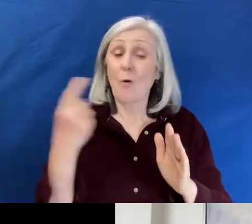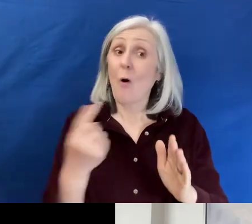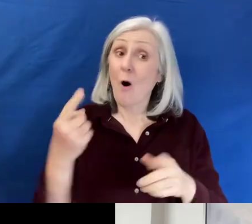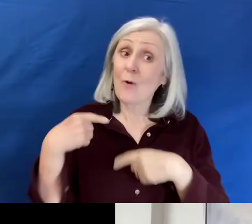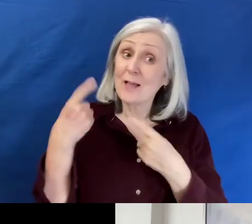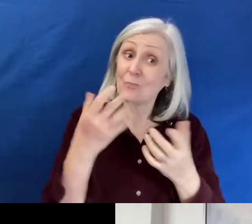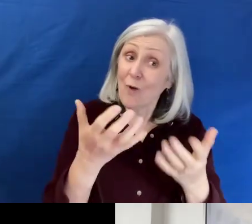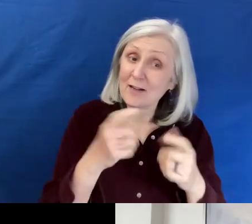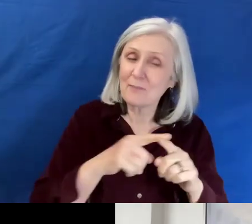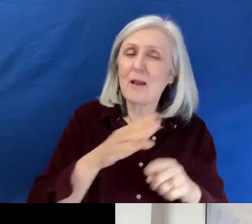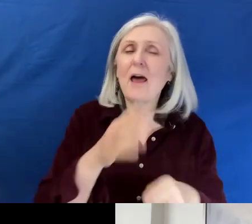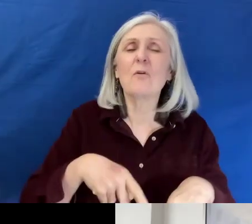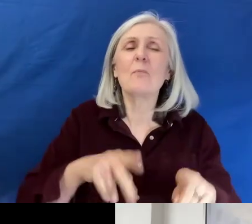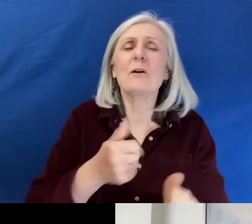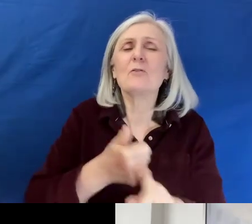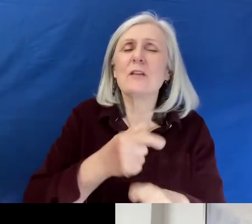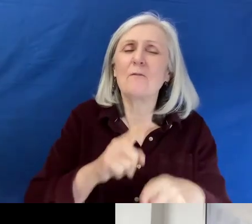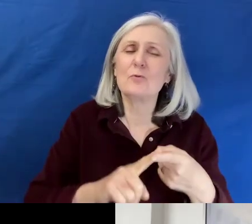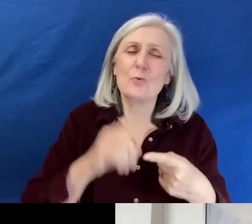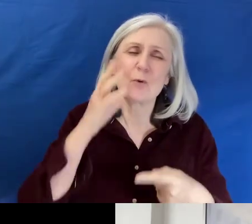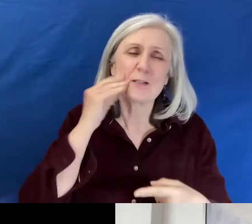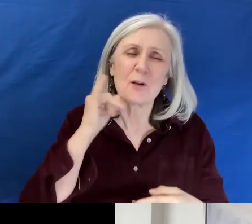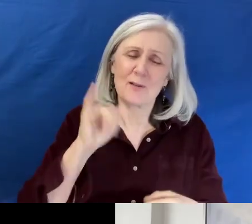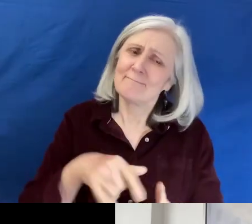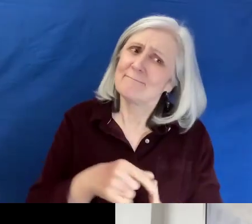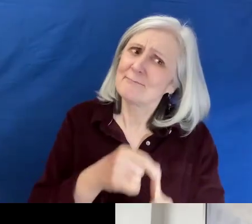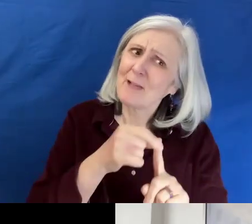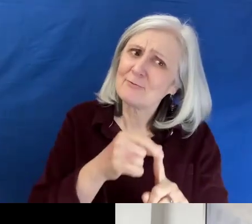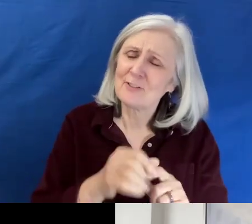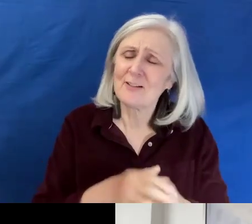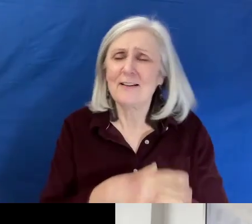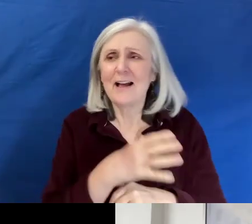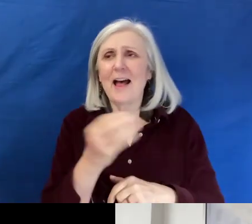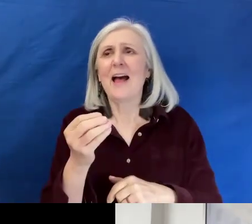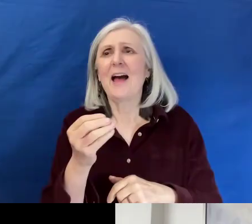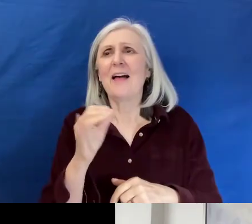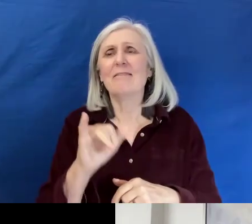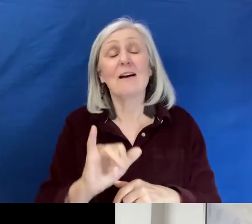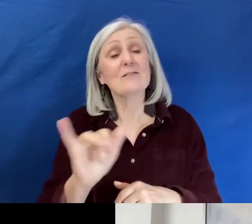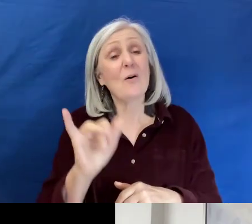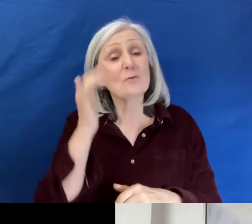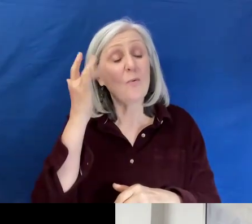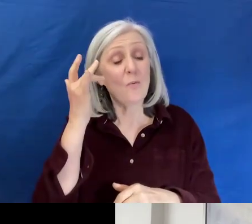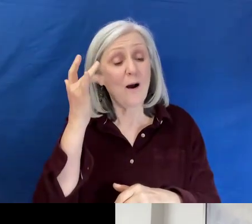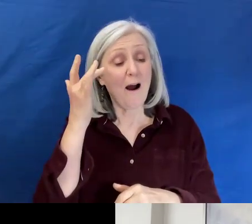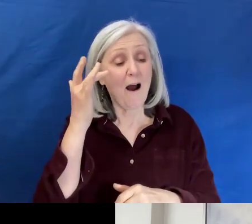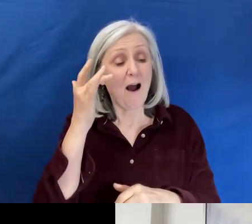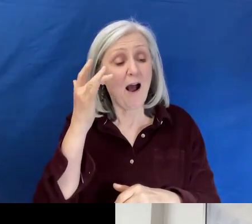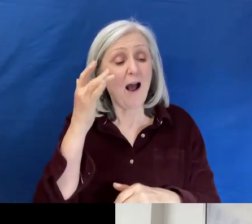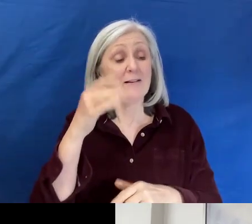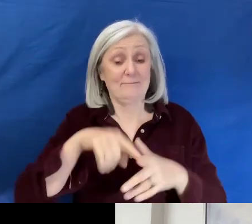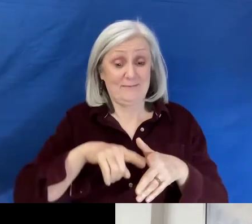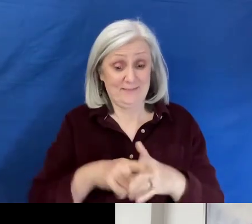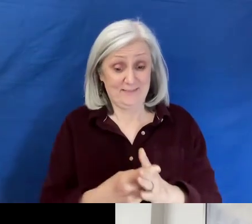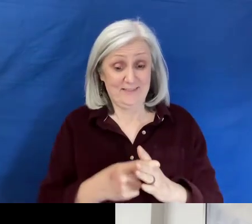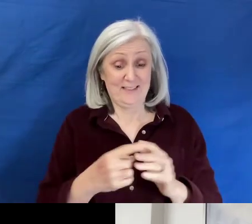to experience. So that's really special. And and that's also why going into season three is